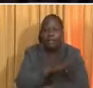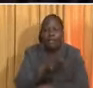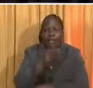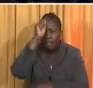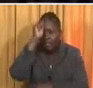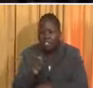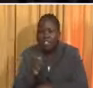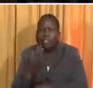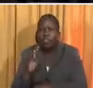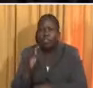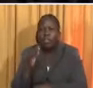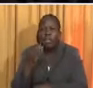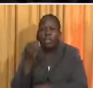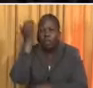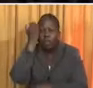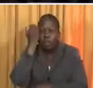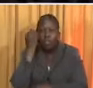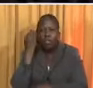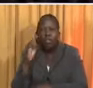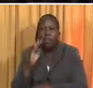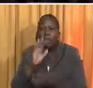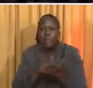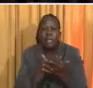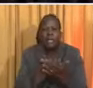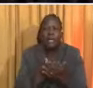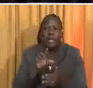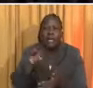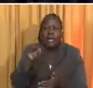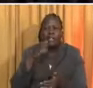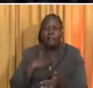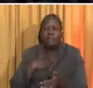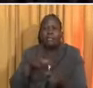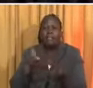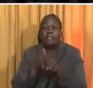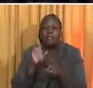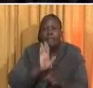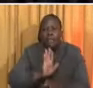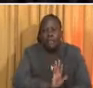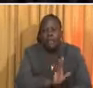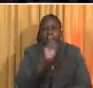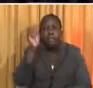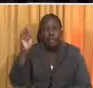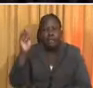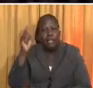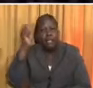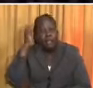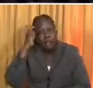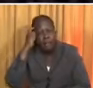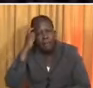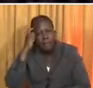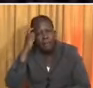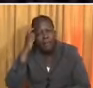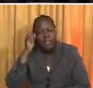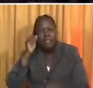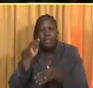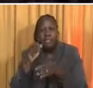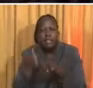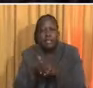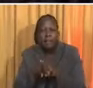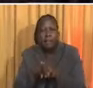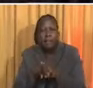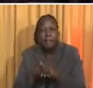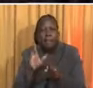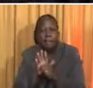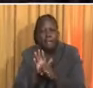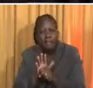Appeal elected me as their president at Safari Park Hotel, will be remembered as one of the many defining moments in the history